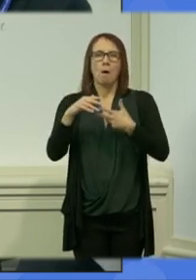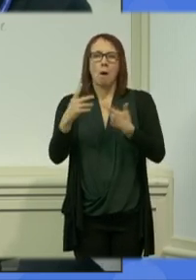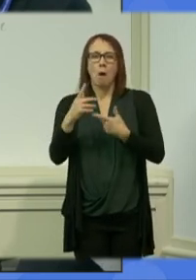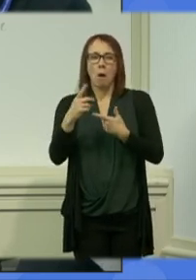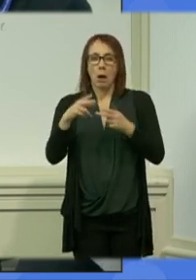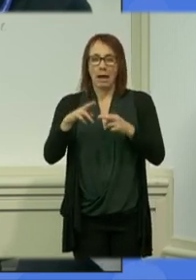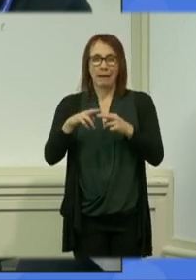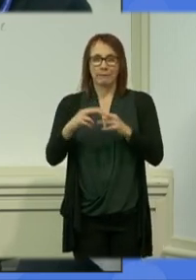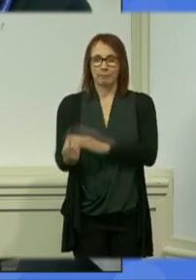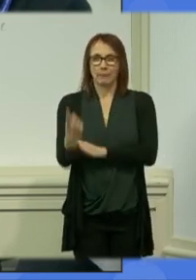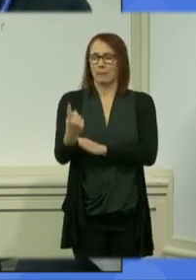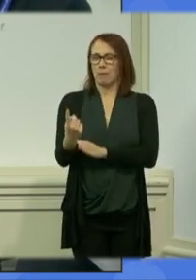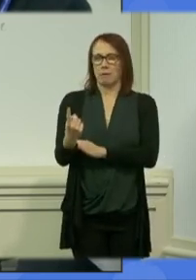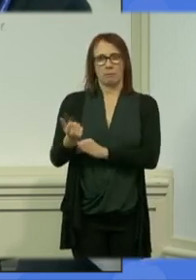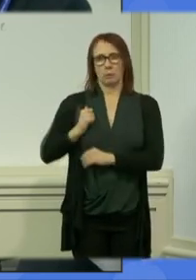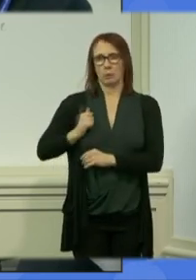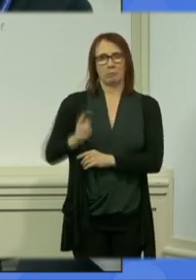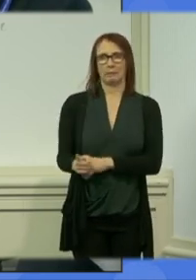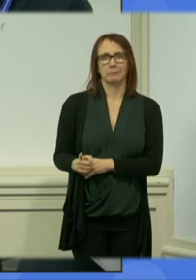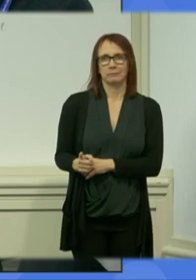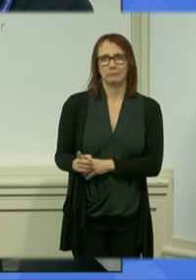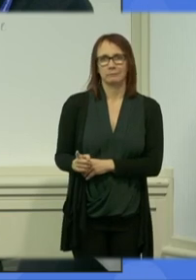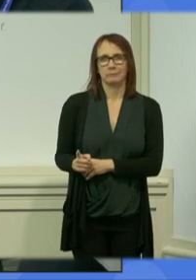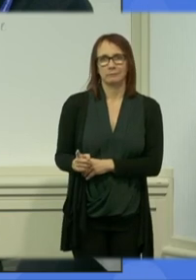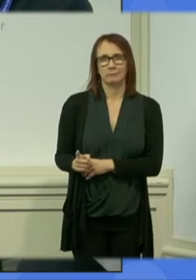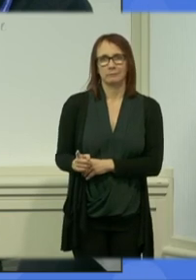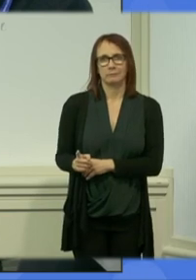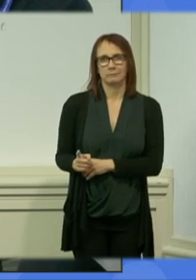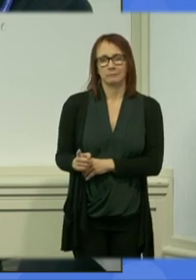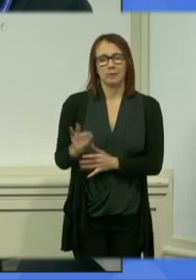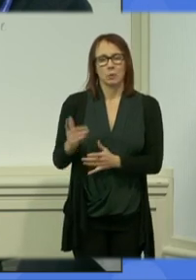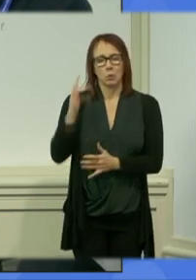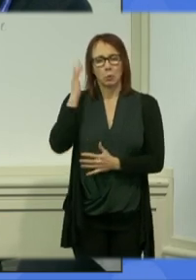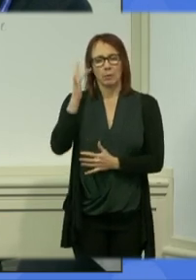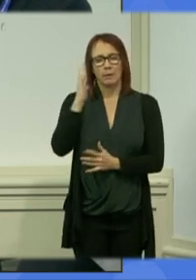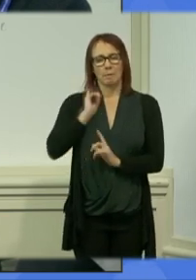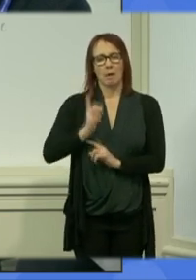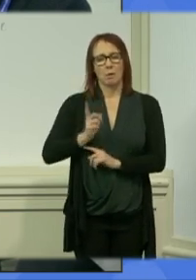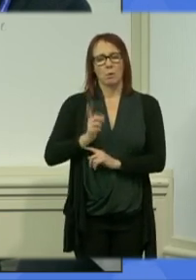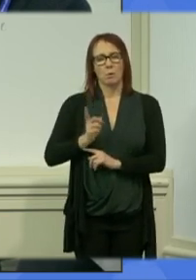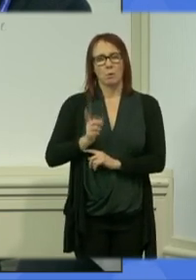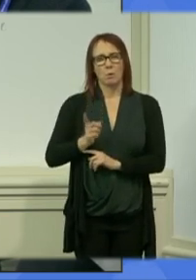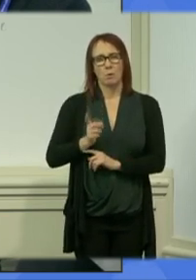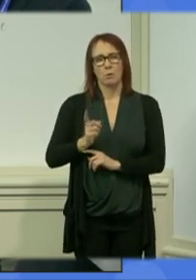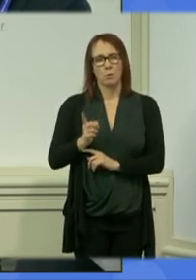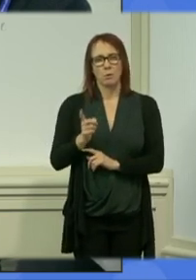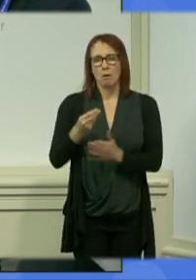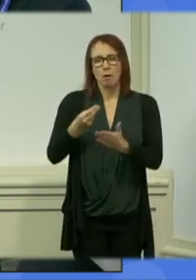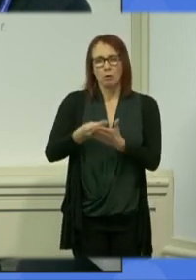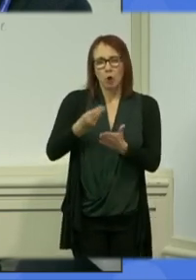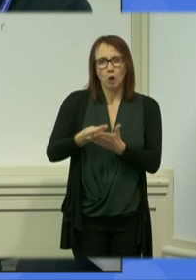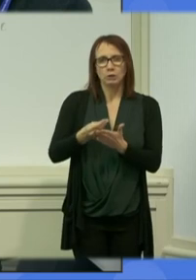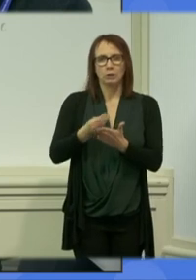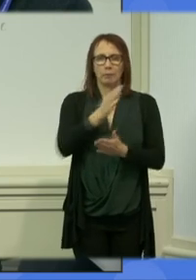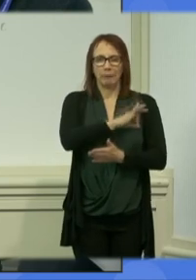unintended effects of taxes as well? So actually, when thinking about these areas of tax, I think kind of Laurie's last point, thinking about, you know, the costs and the